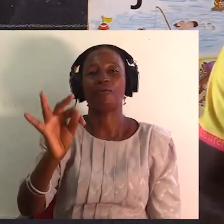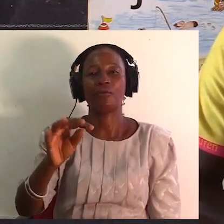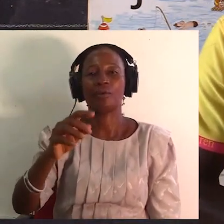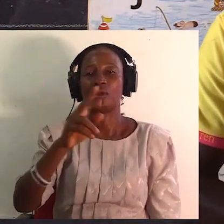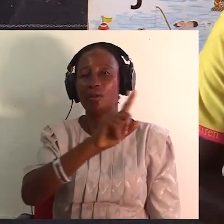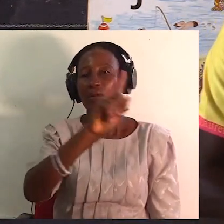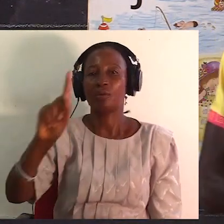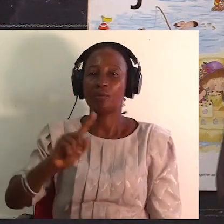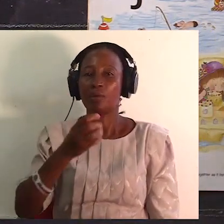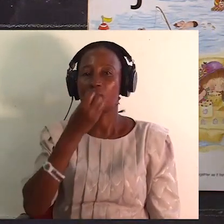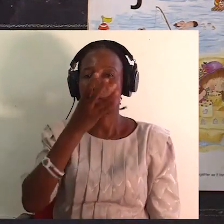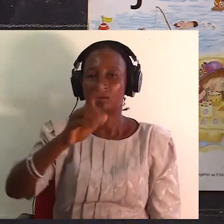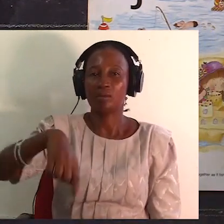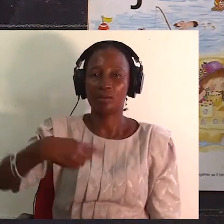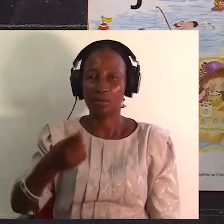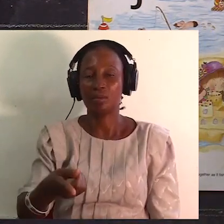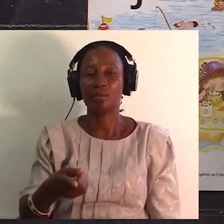about.